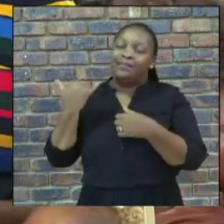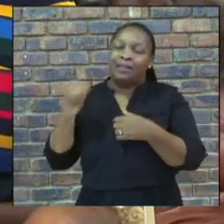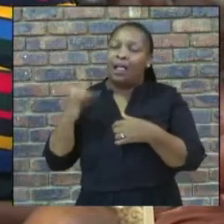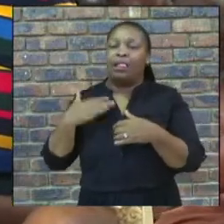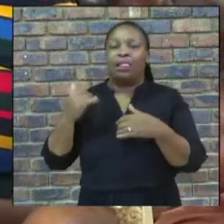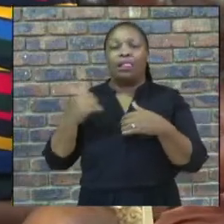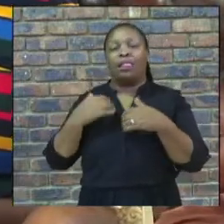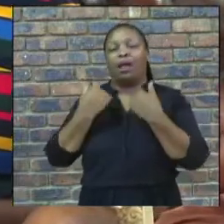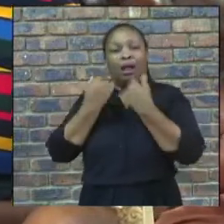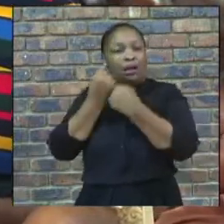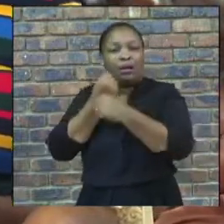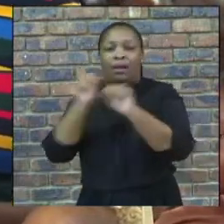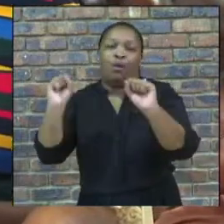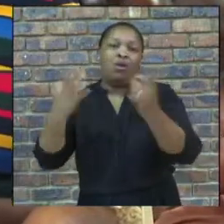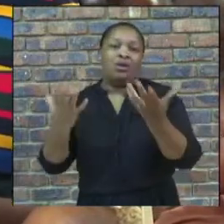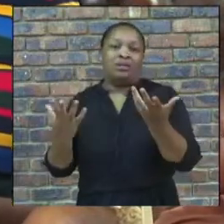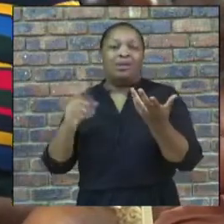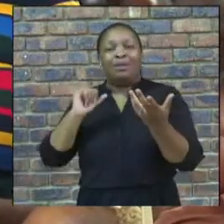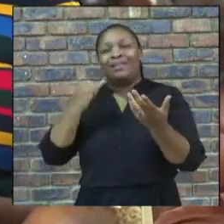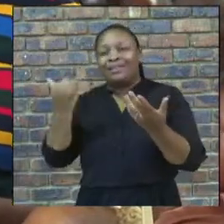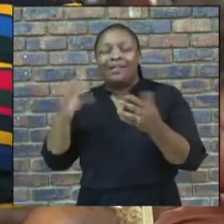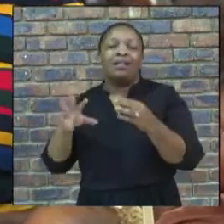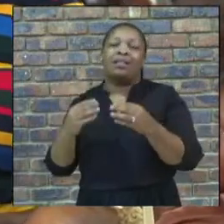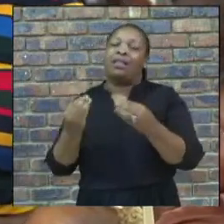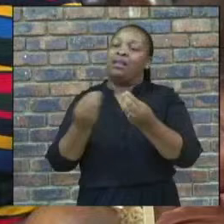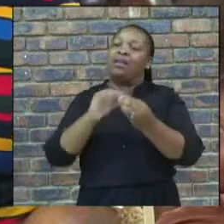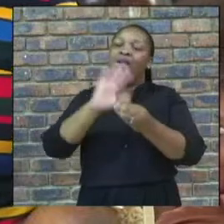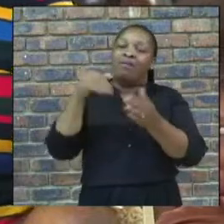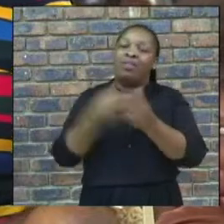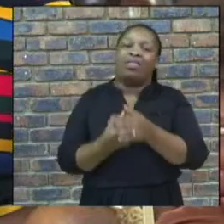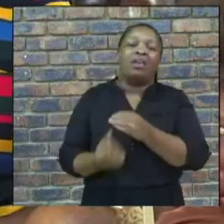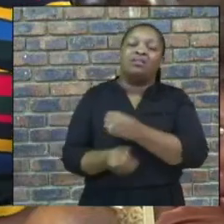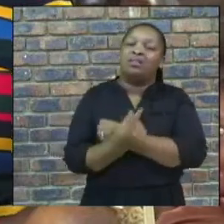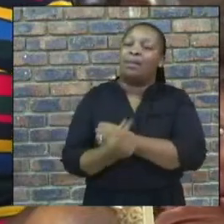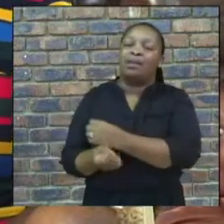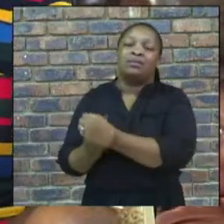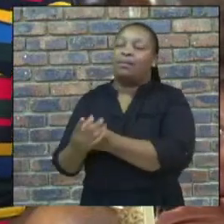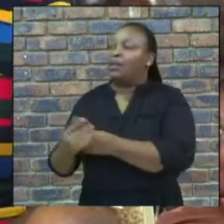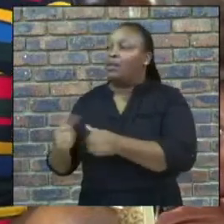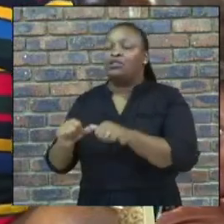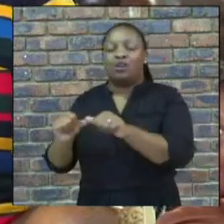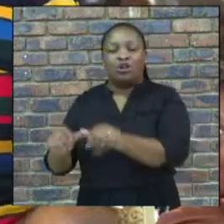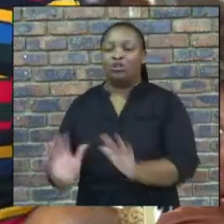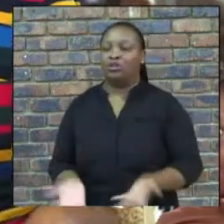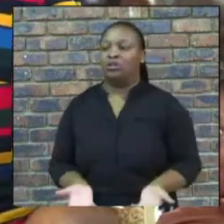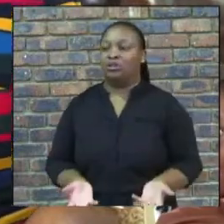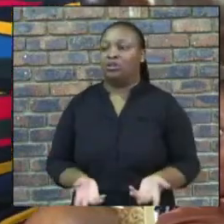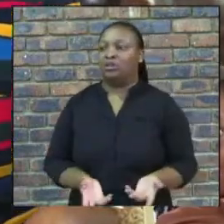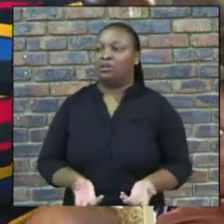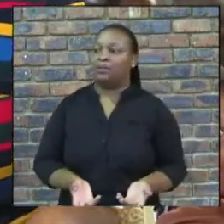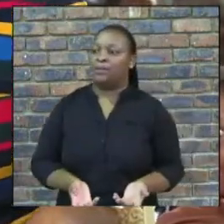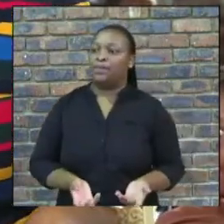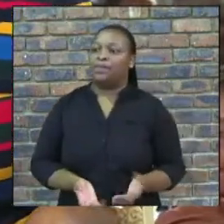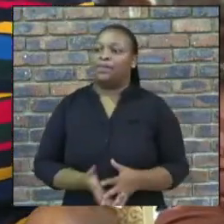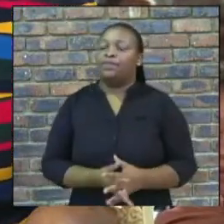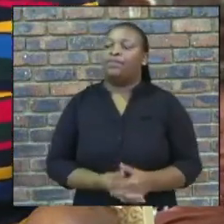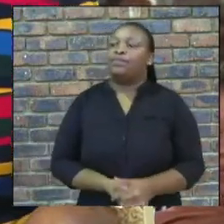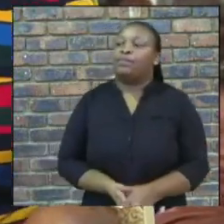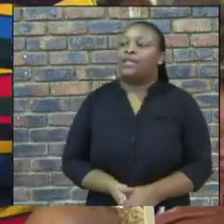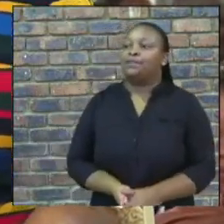of the things have not yet happened. We only hear about paper and paper. Now, my question is